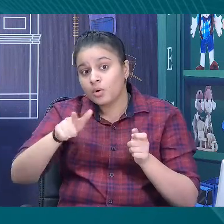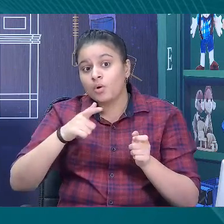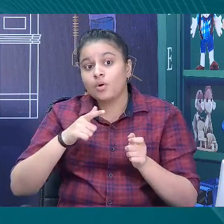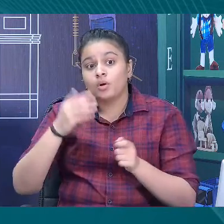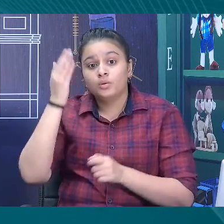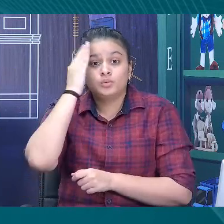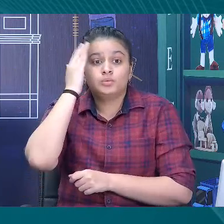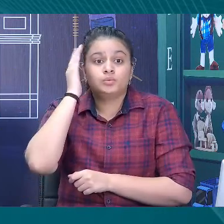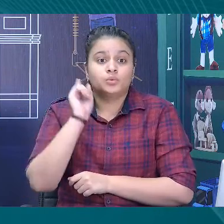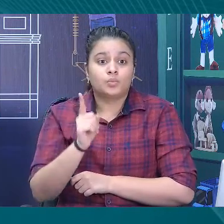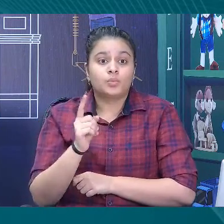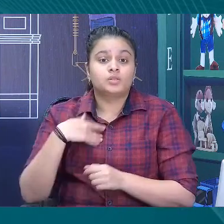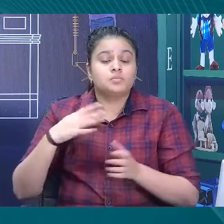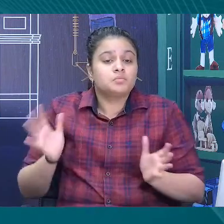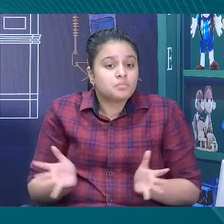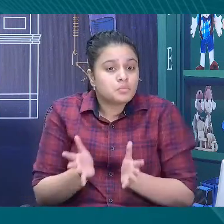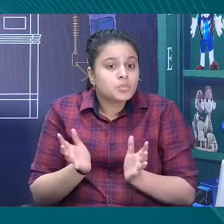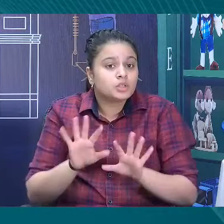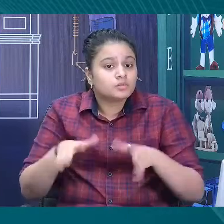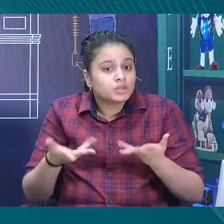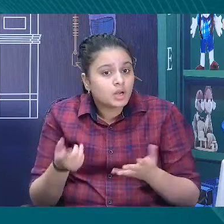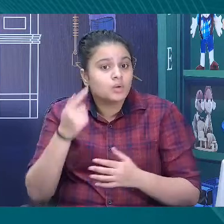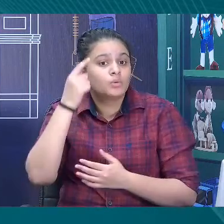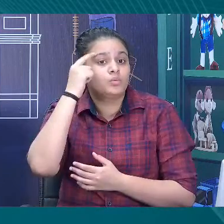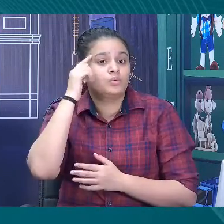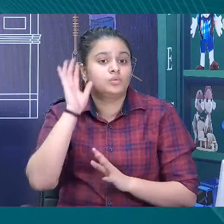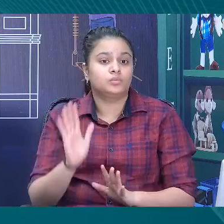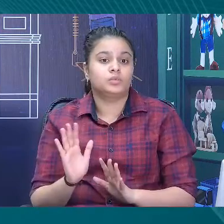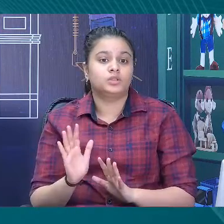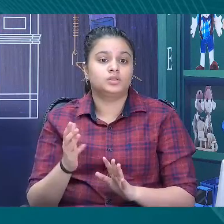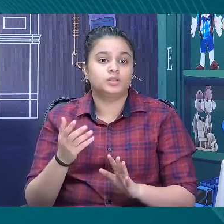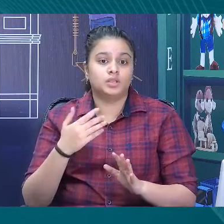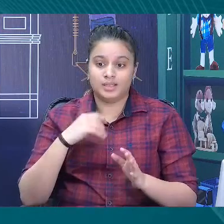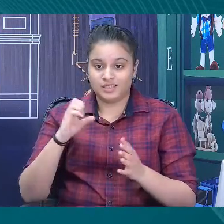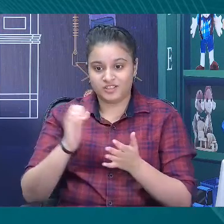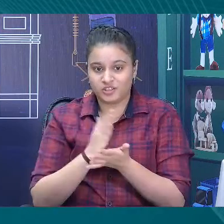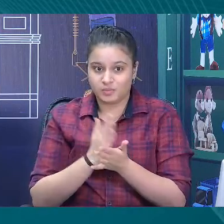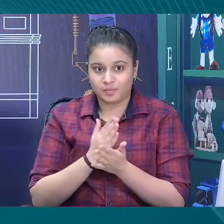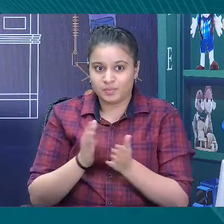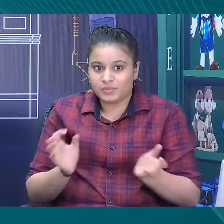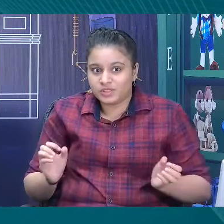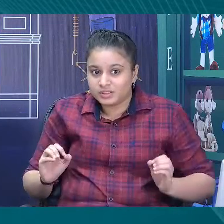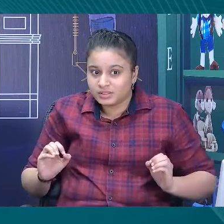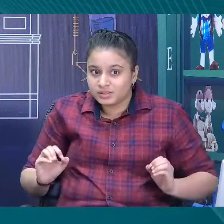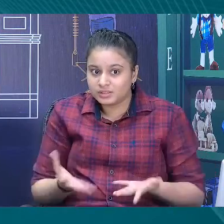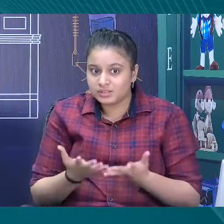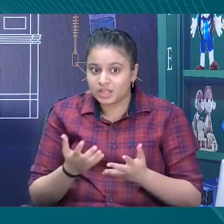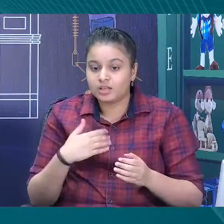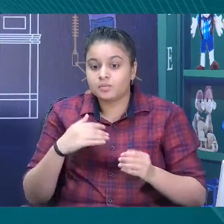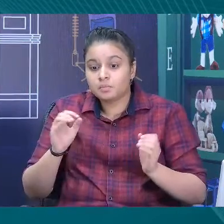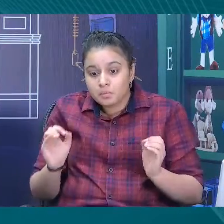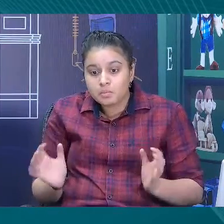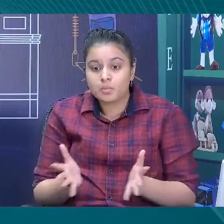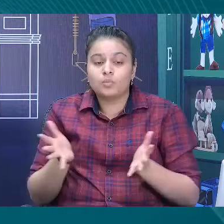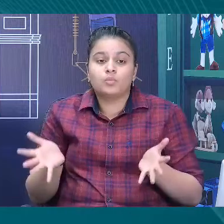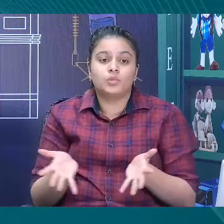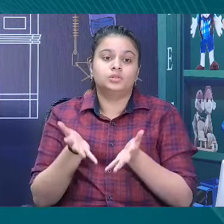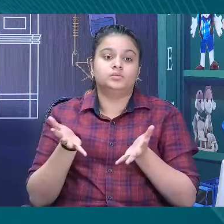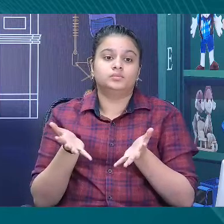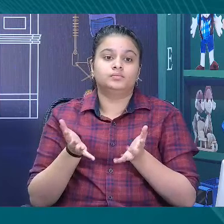which children. And when we are doing the first stage of our lesson, which is the motivation